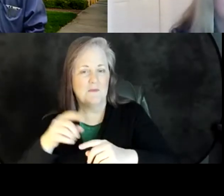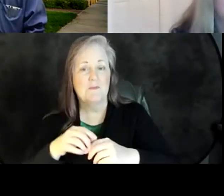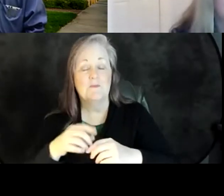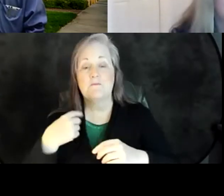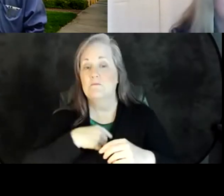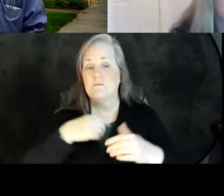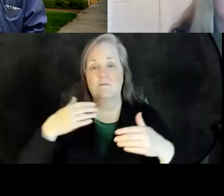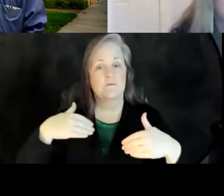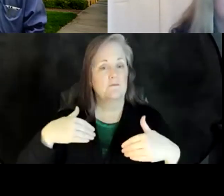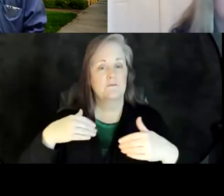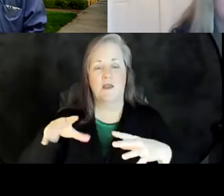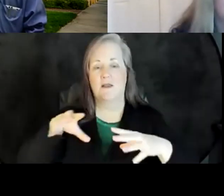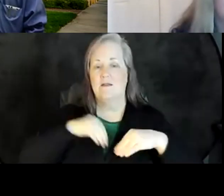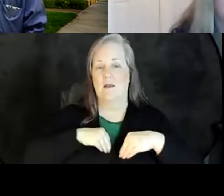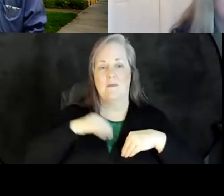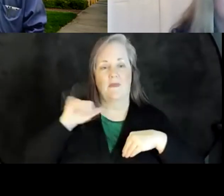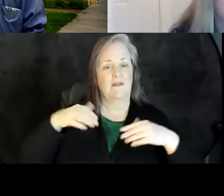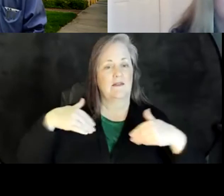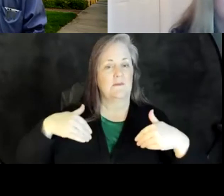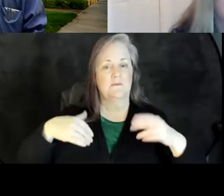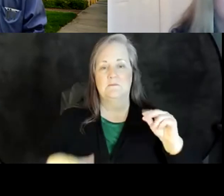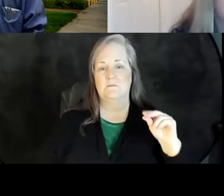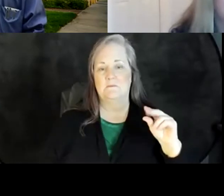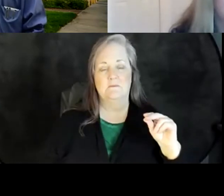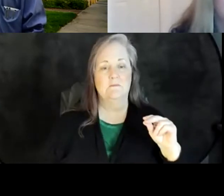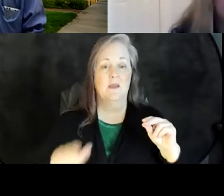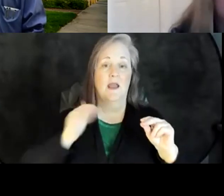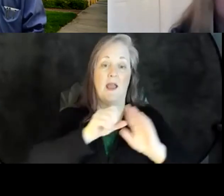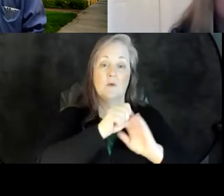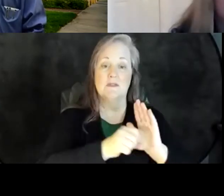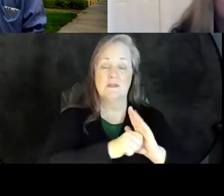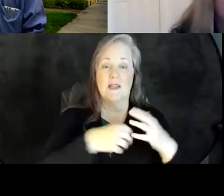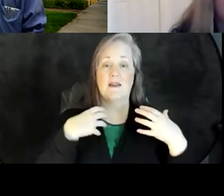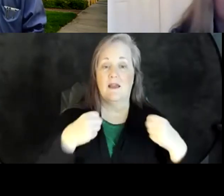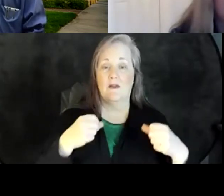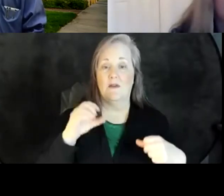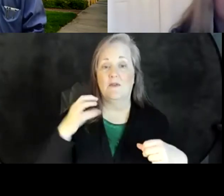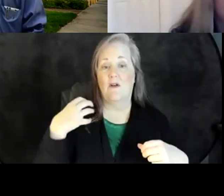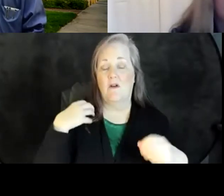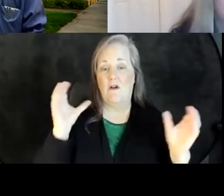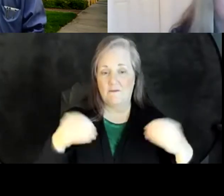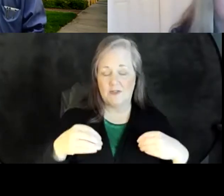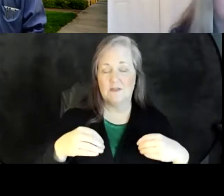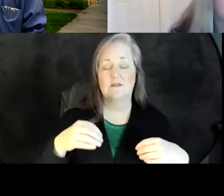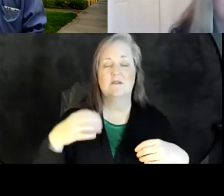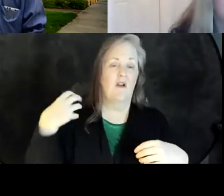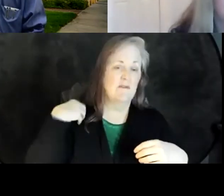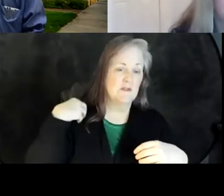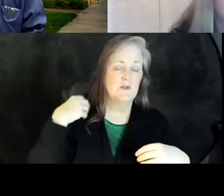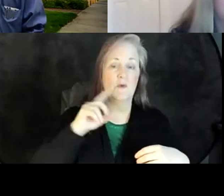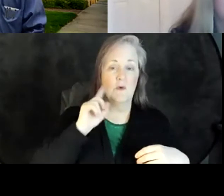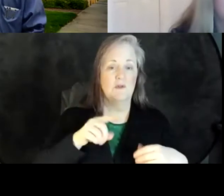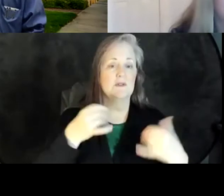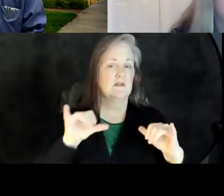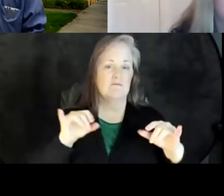not adopted it yet because the state health officer order still states that